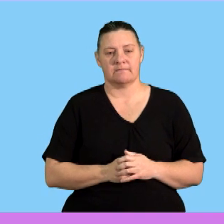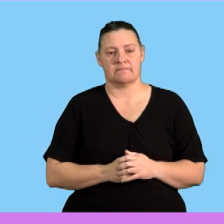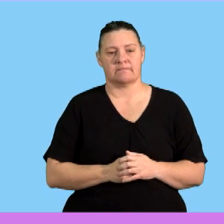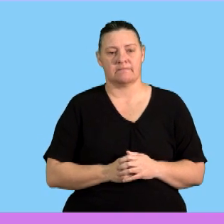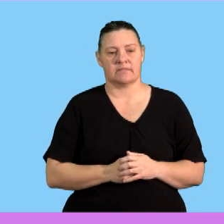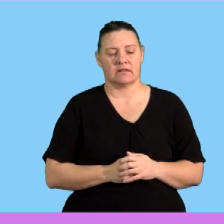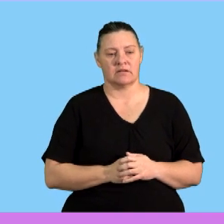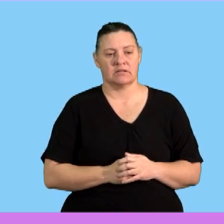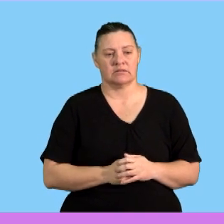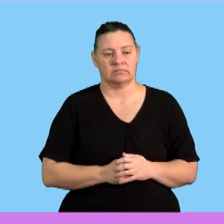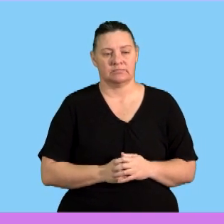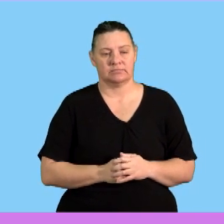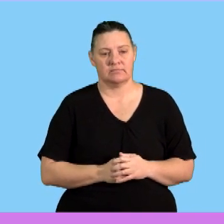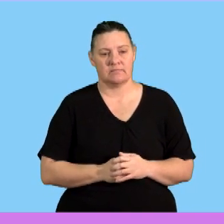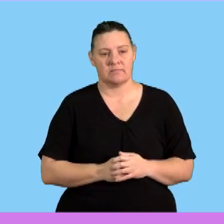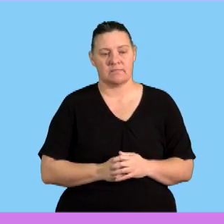hood screws